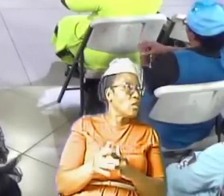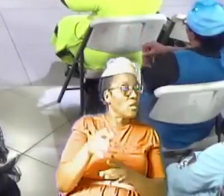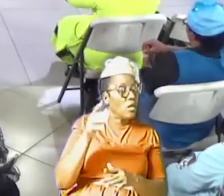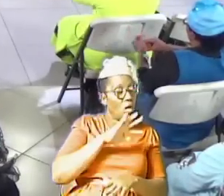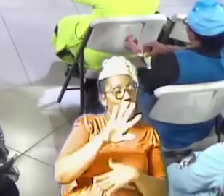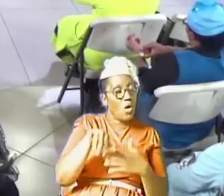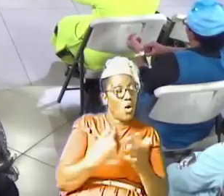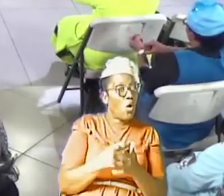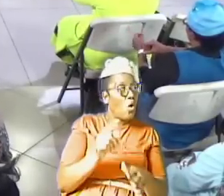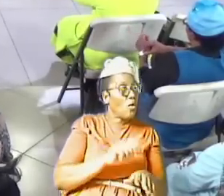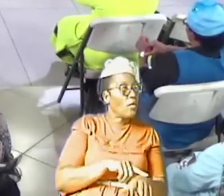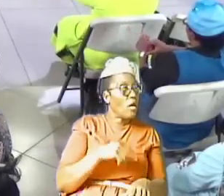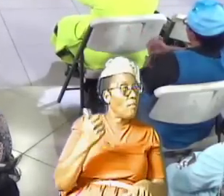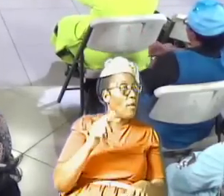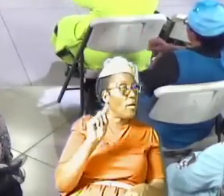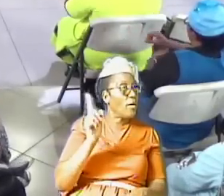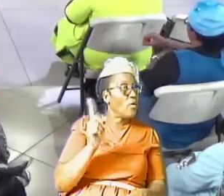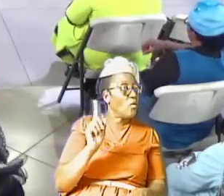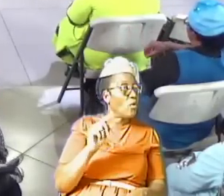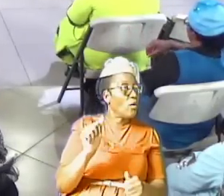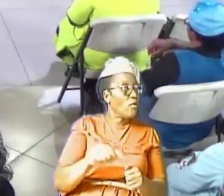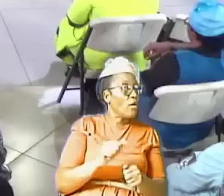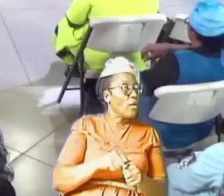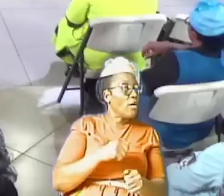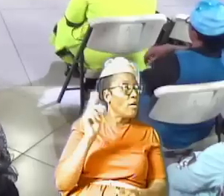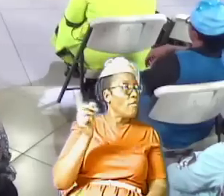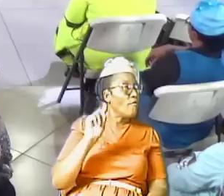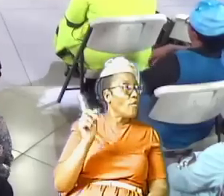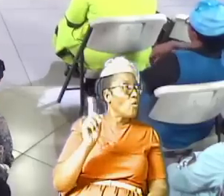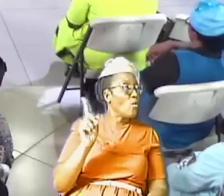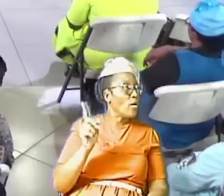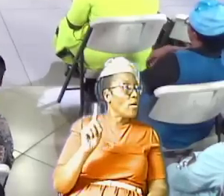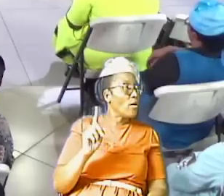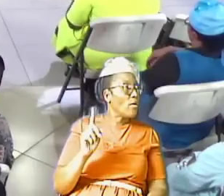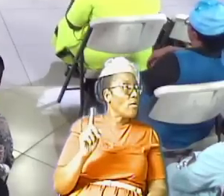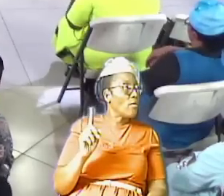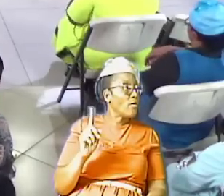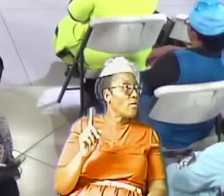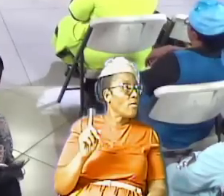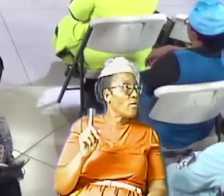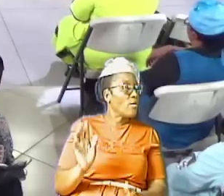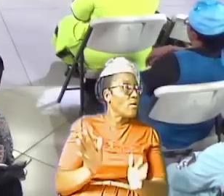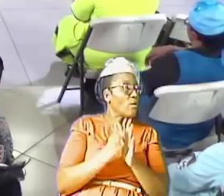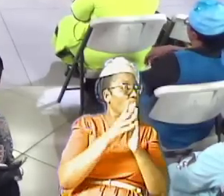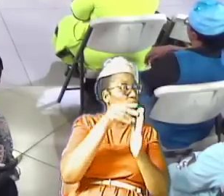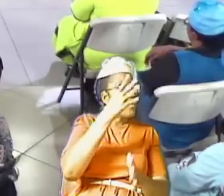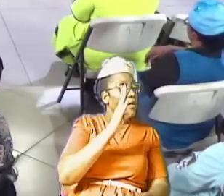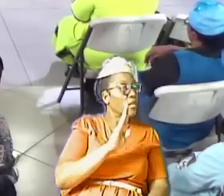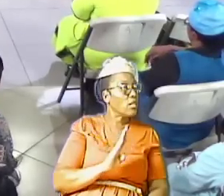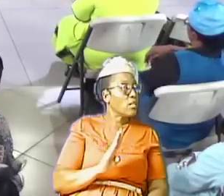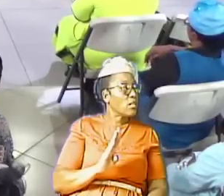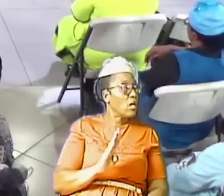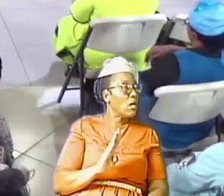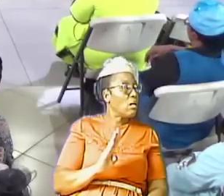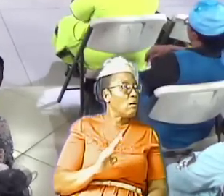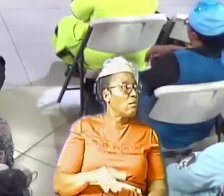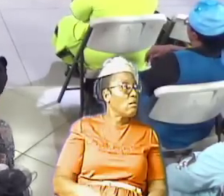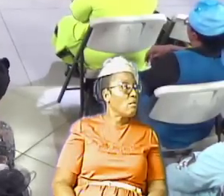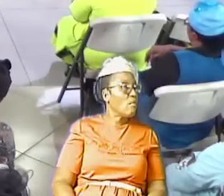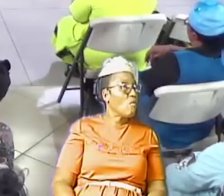and everywhere. God bless you. Praise God. Praise God. Praise God.